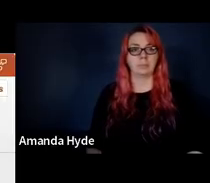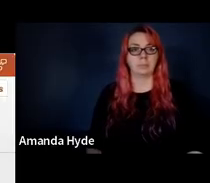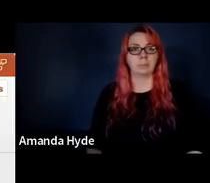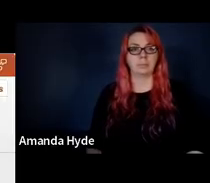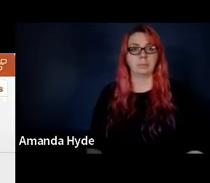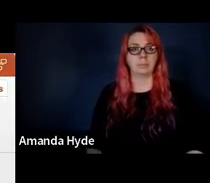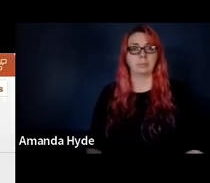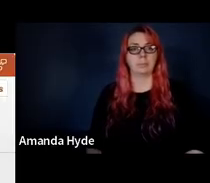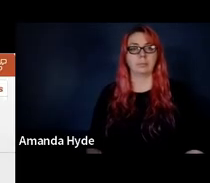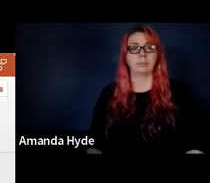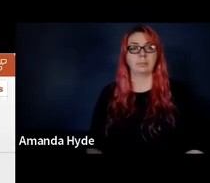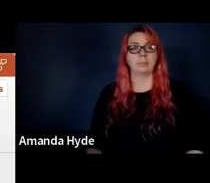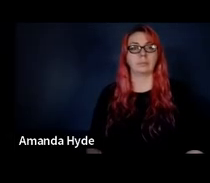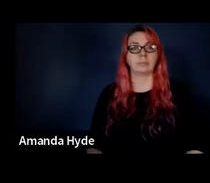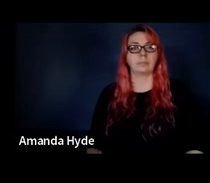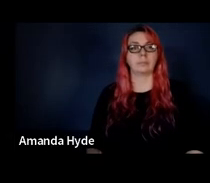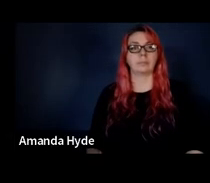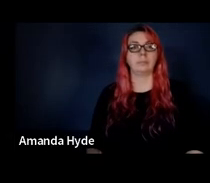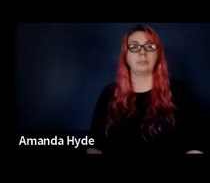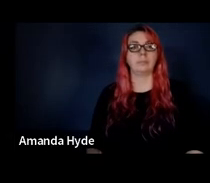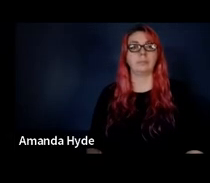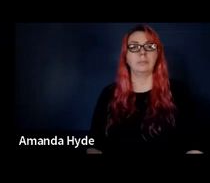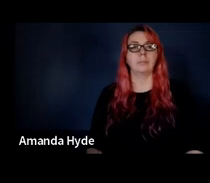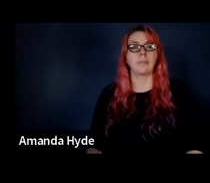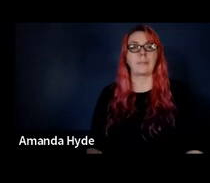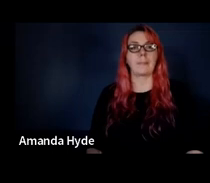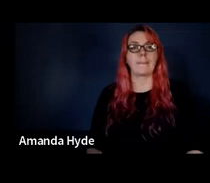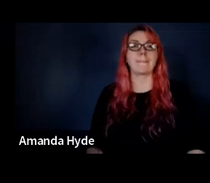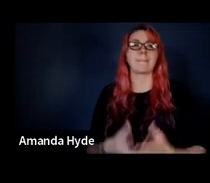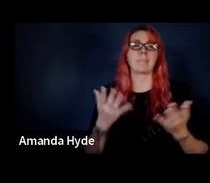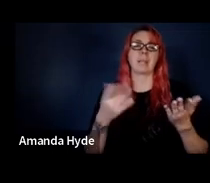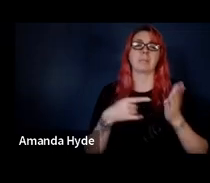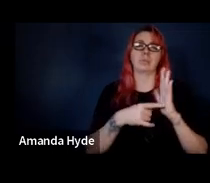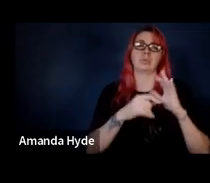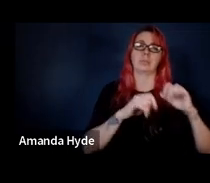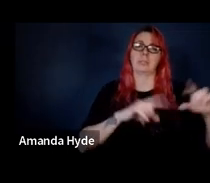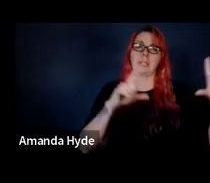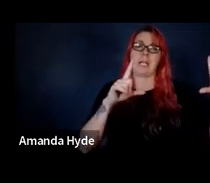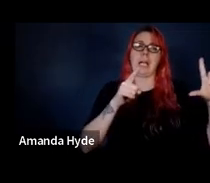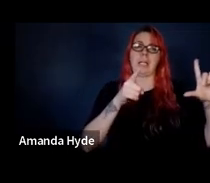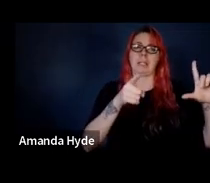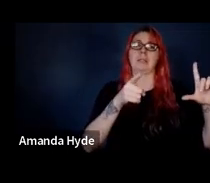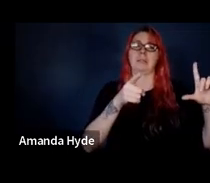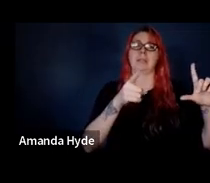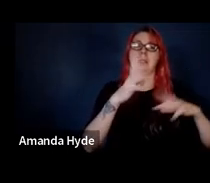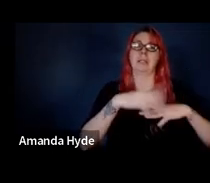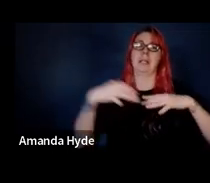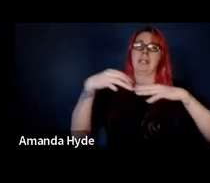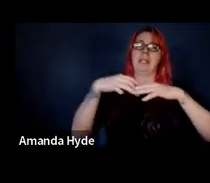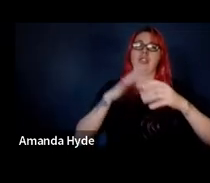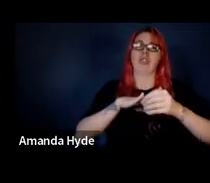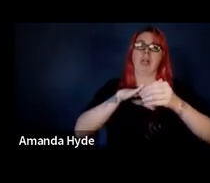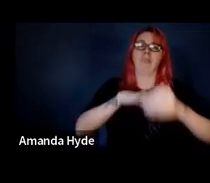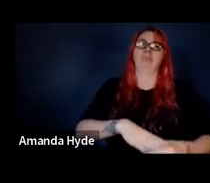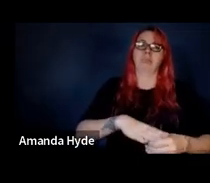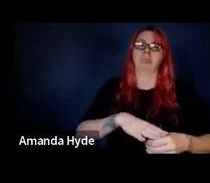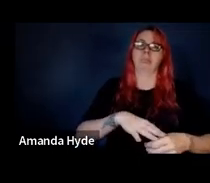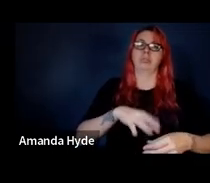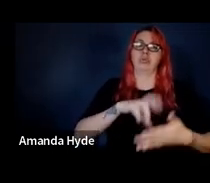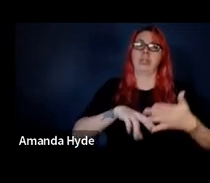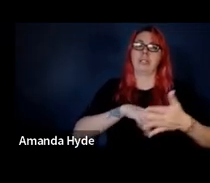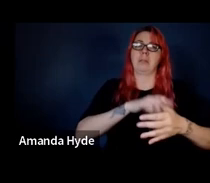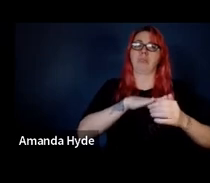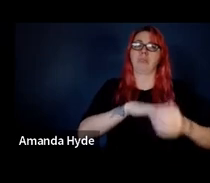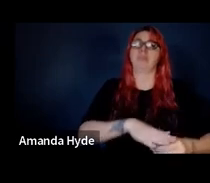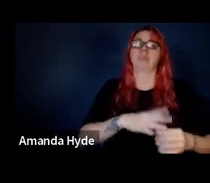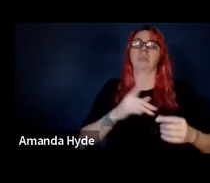Okay, here we go. So yeah, this is the slide. So anti-Indigenous racism. So that's again in your package that I referenced. And then I'm